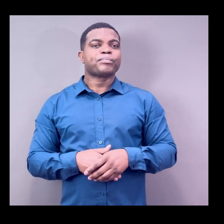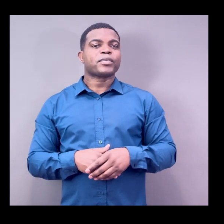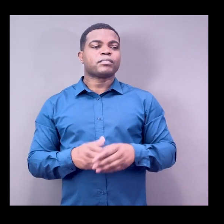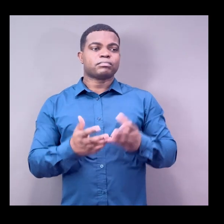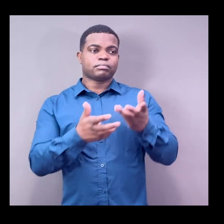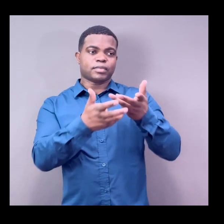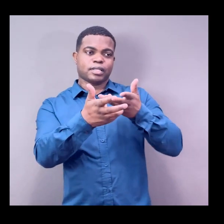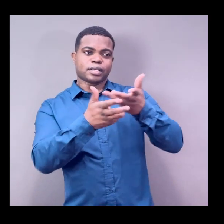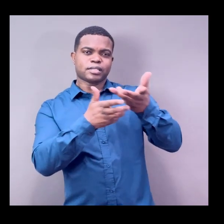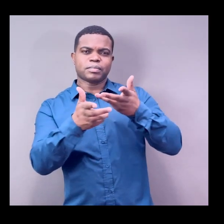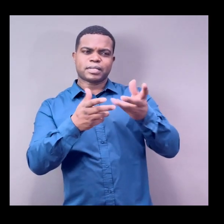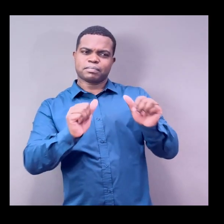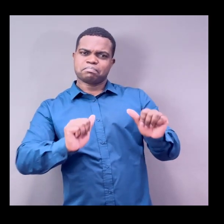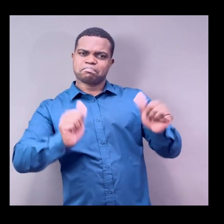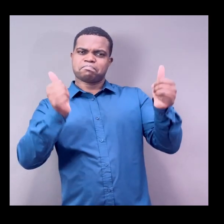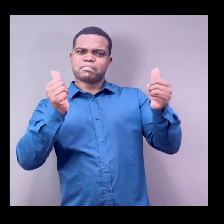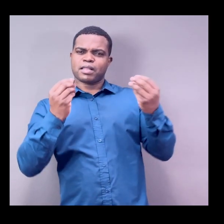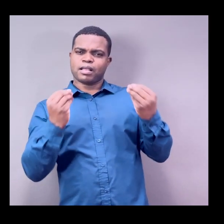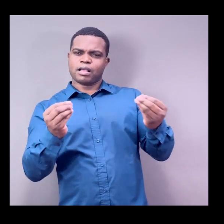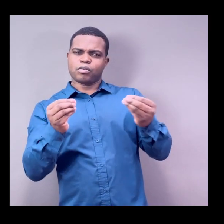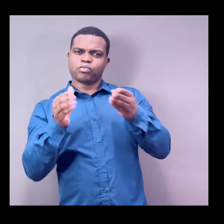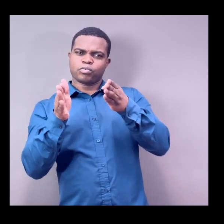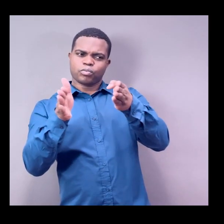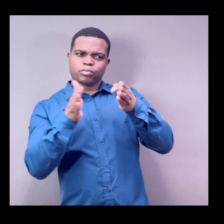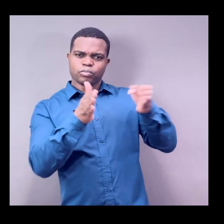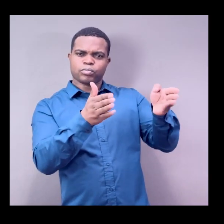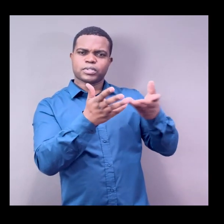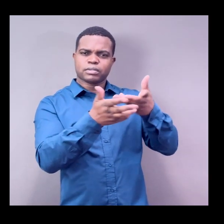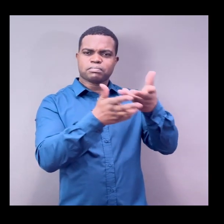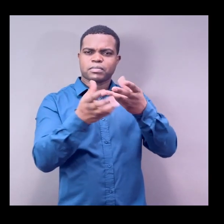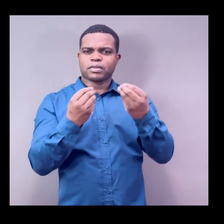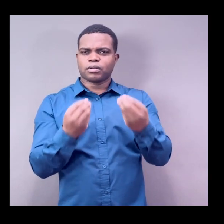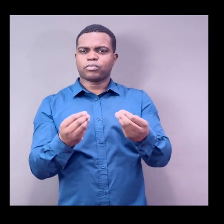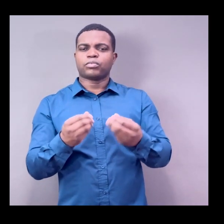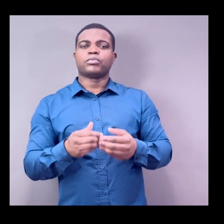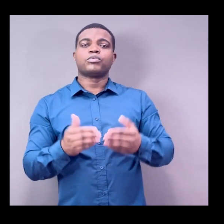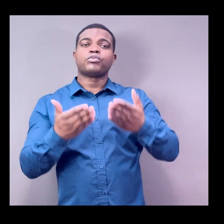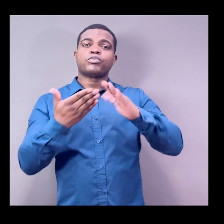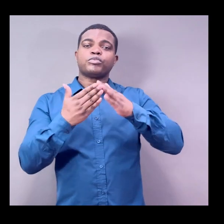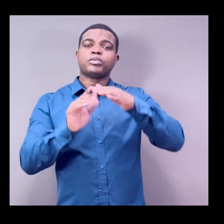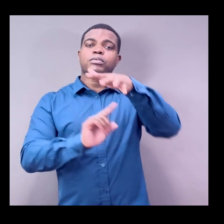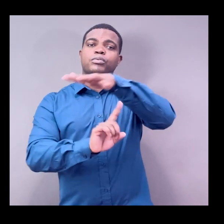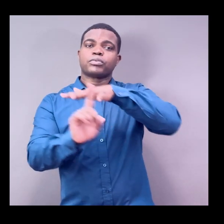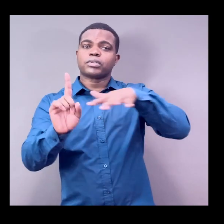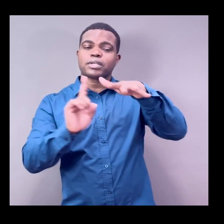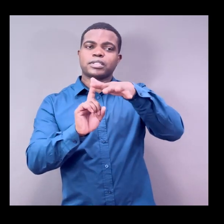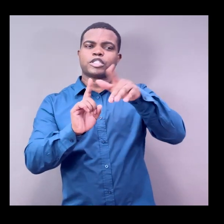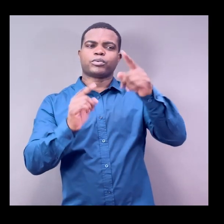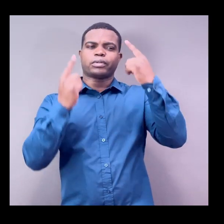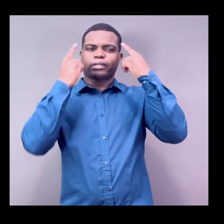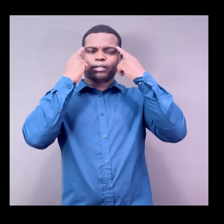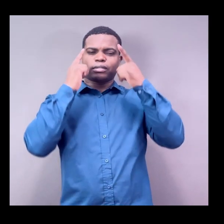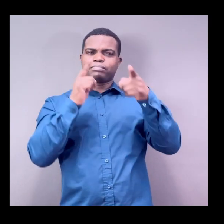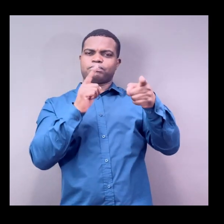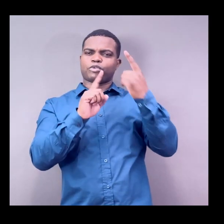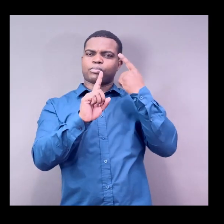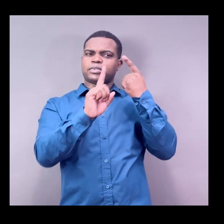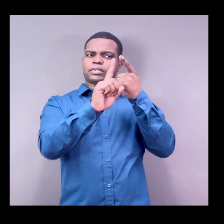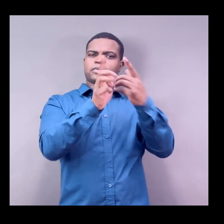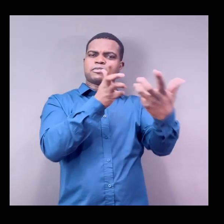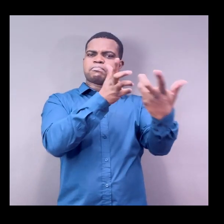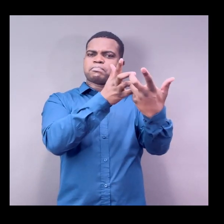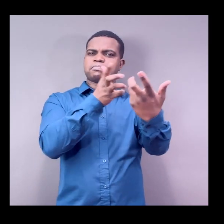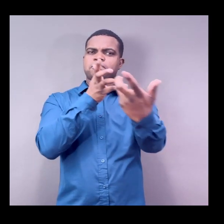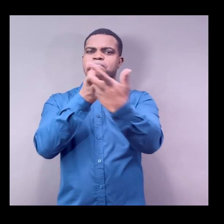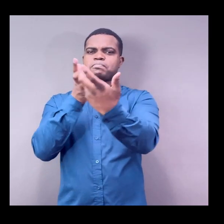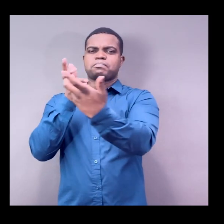suitable engagement methods that you can choose based on community context and objectives. Also, we have talked about how